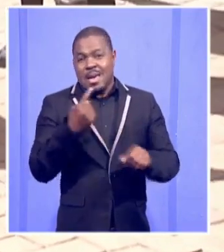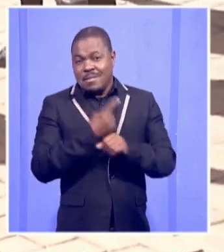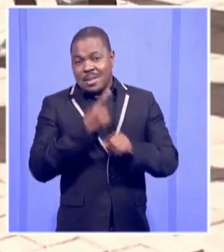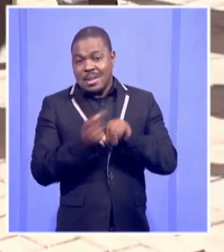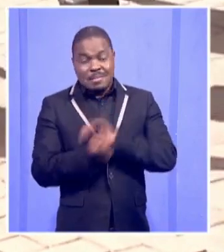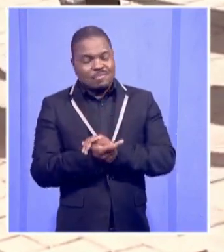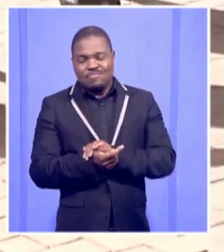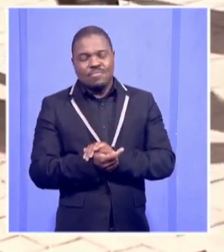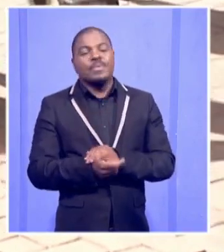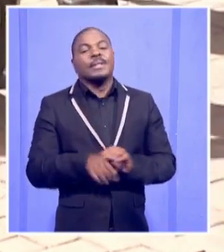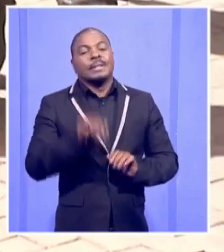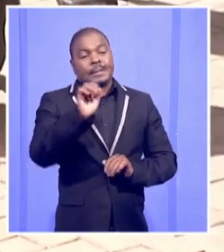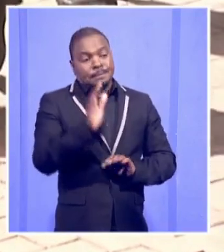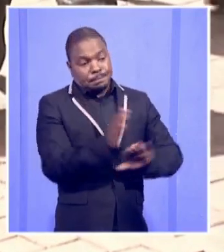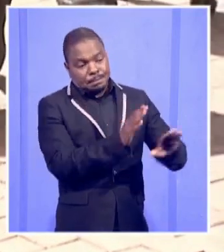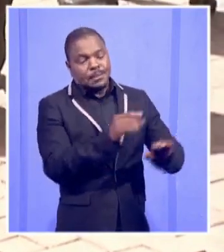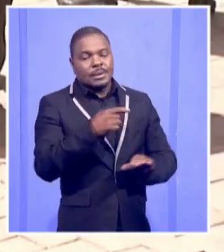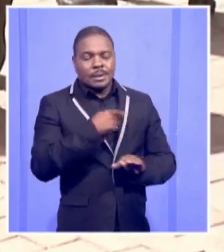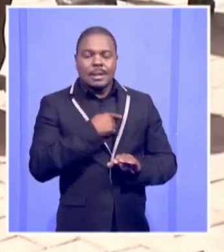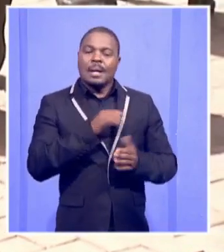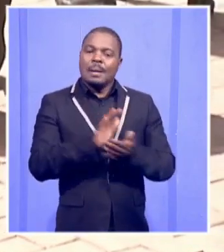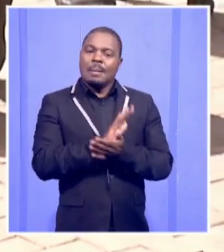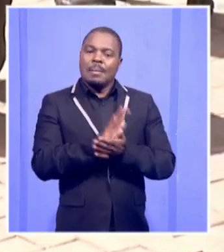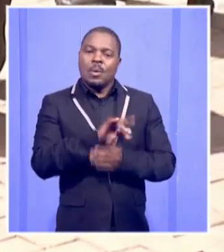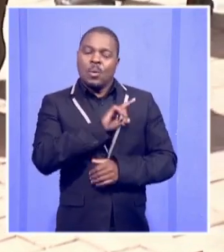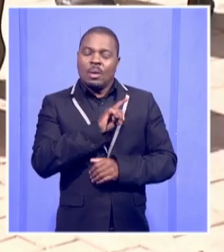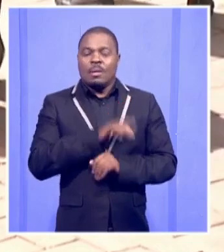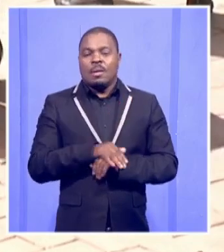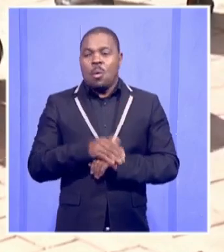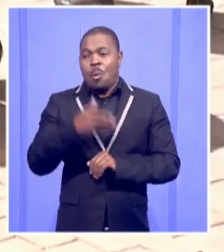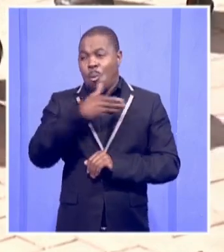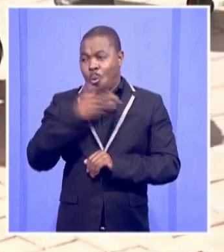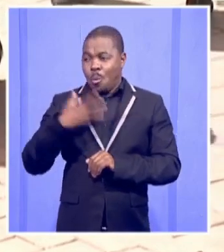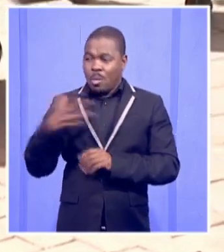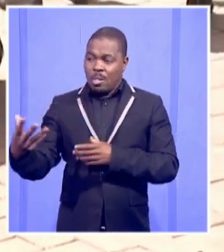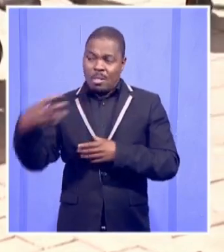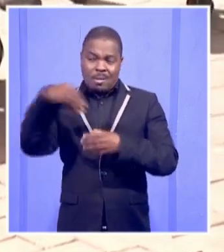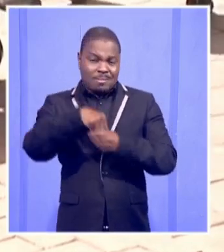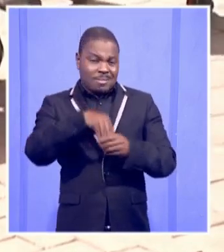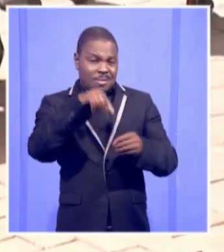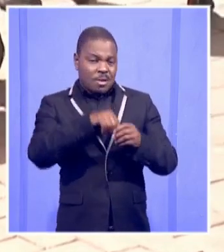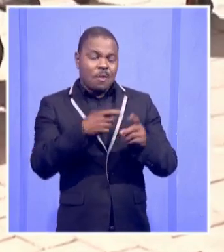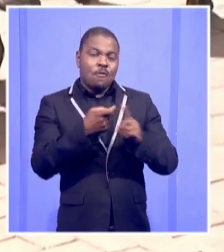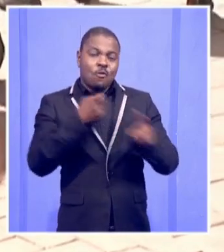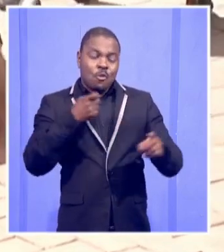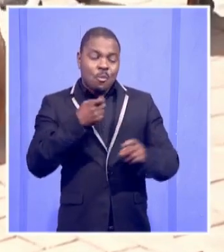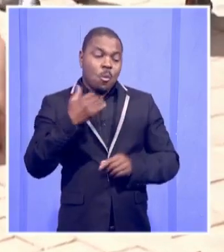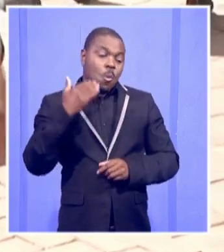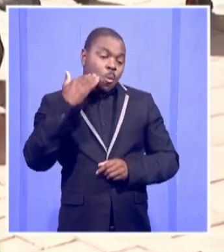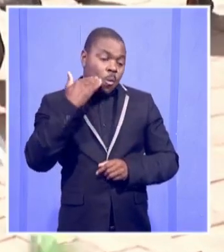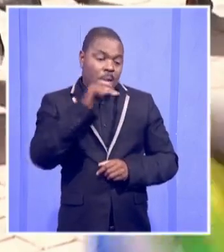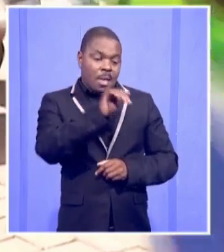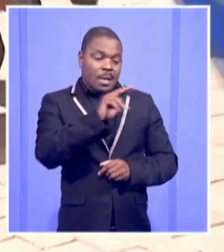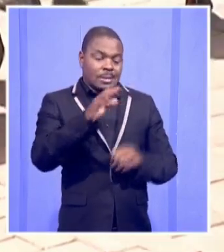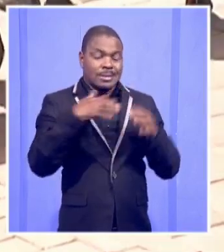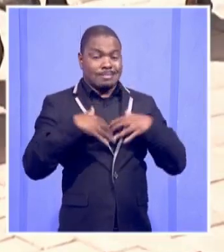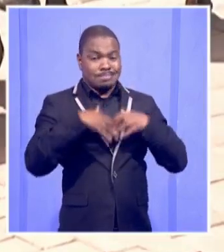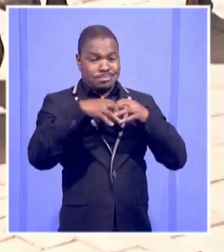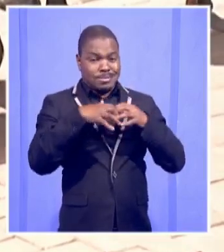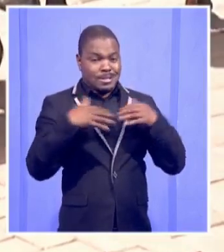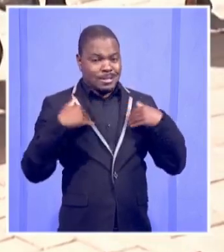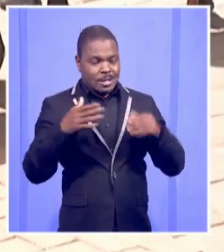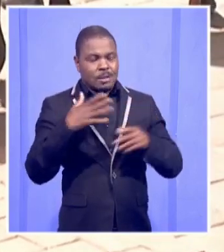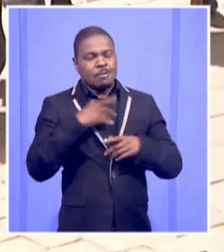now appreciate the role that has been played by the women, as you mentioned earlier, from the beginning of the formation of the ANC. Whilst you